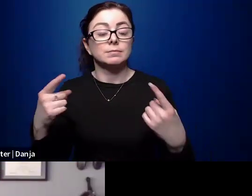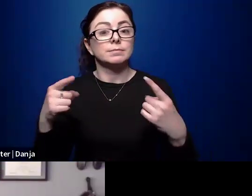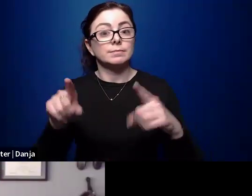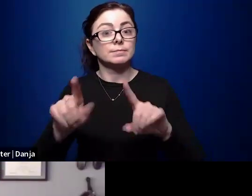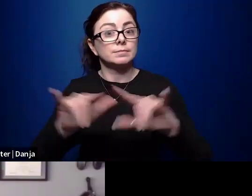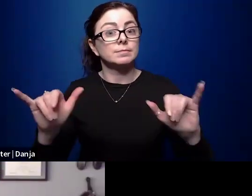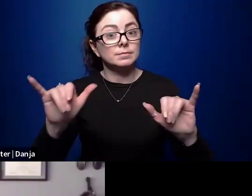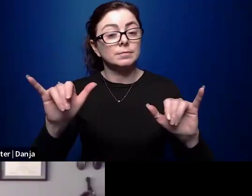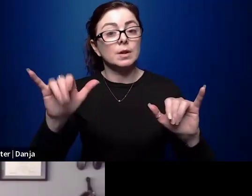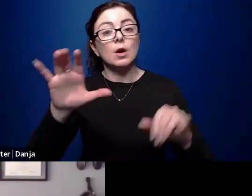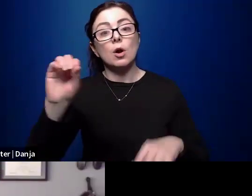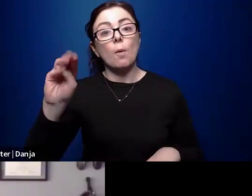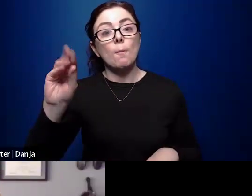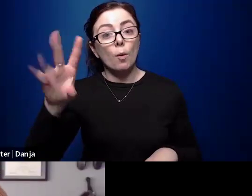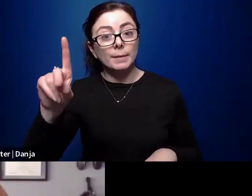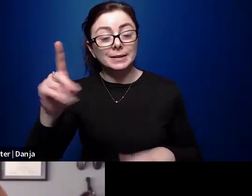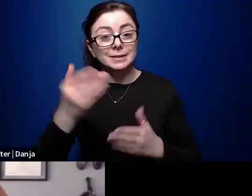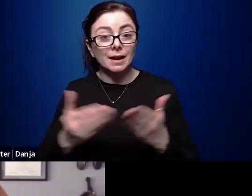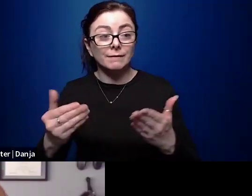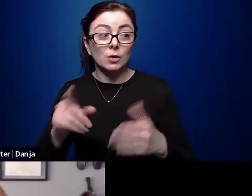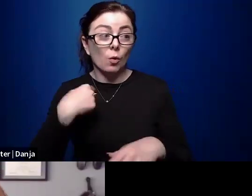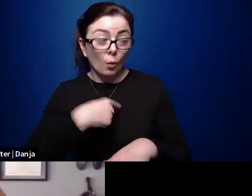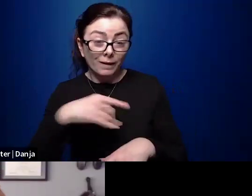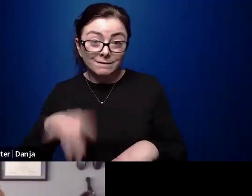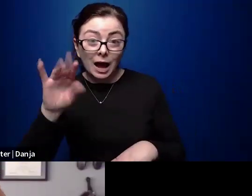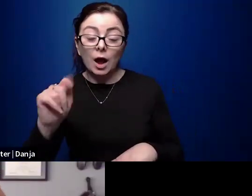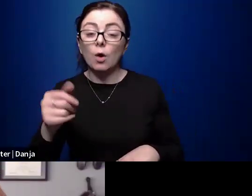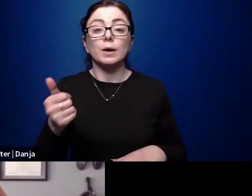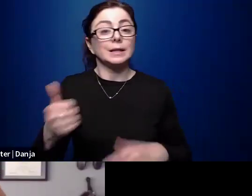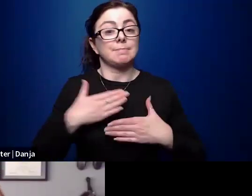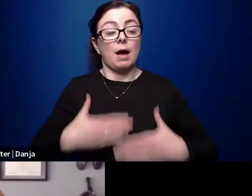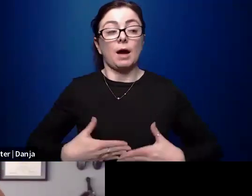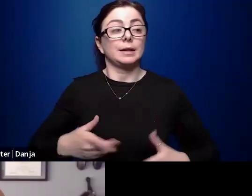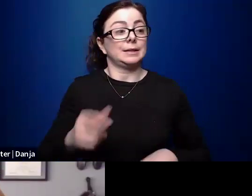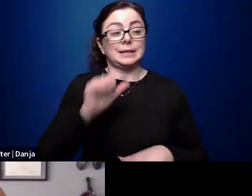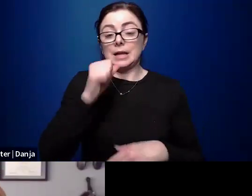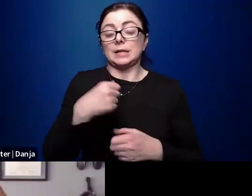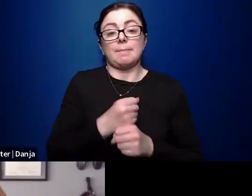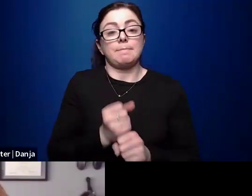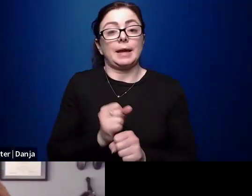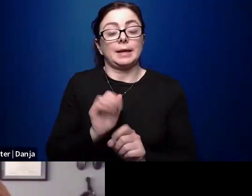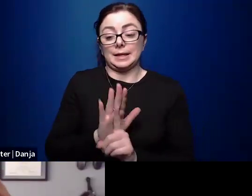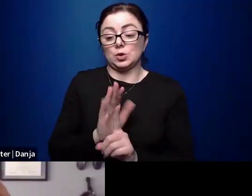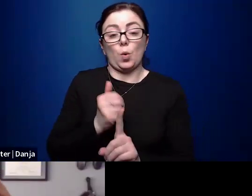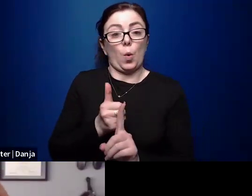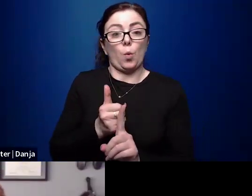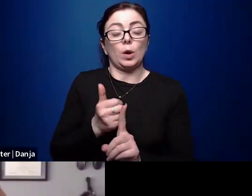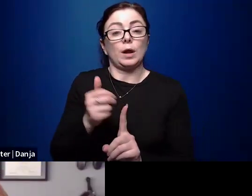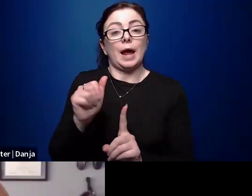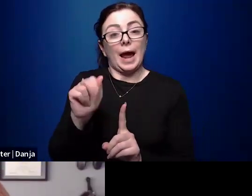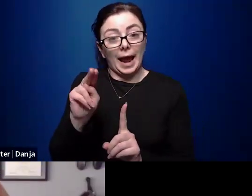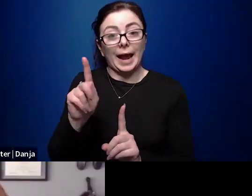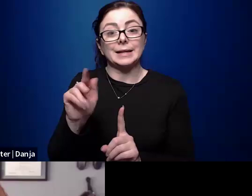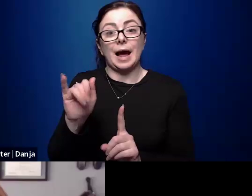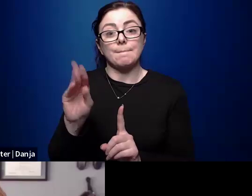has hypogammaglobulinemia, where he doesn't make his own antibodies. And he had tons of infections. Every week